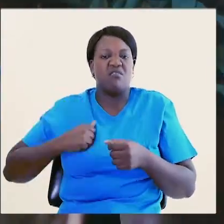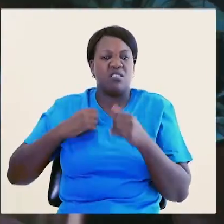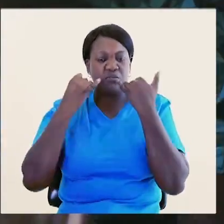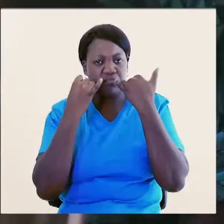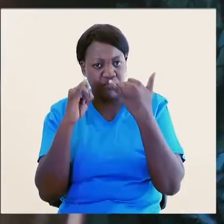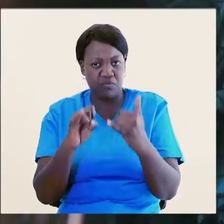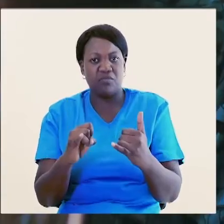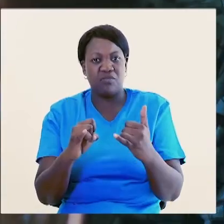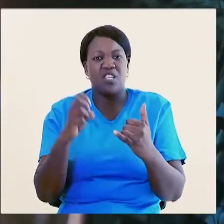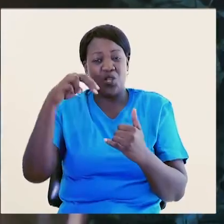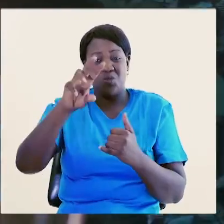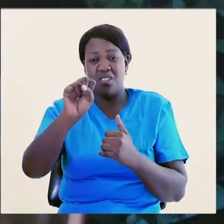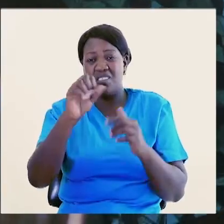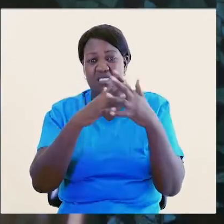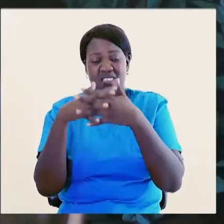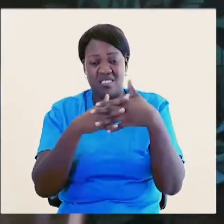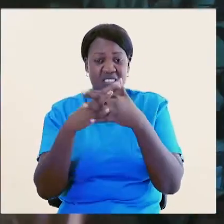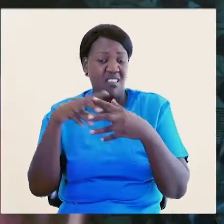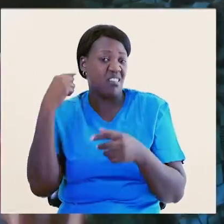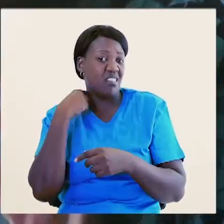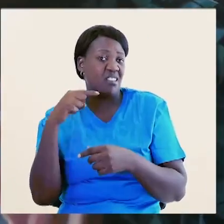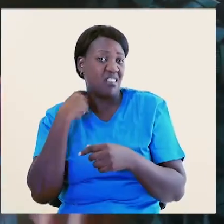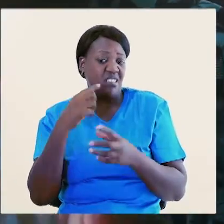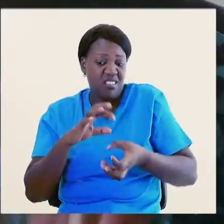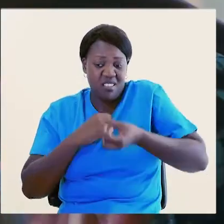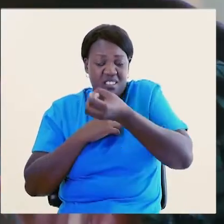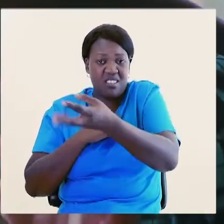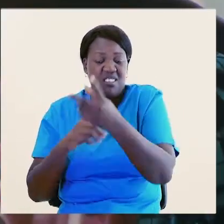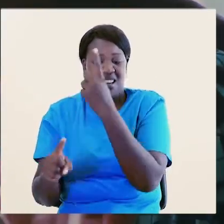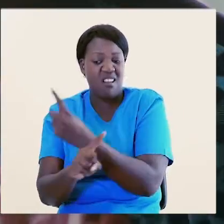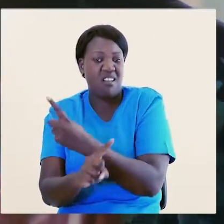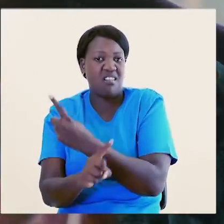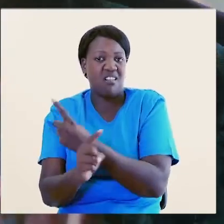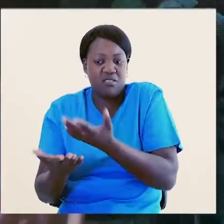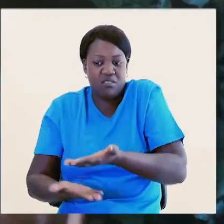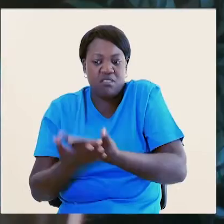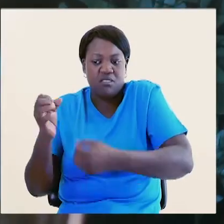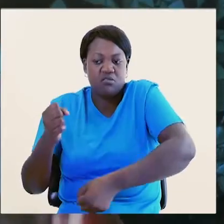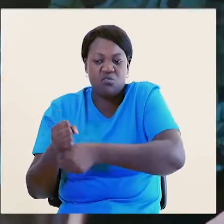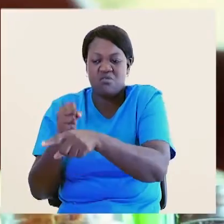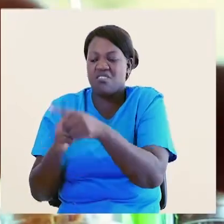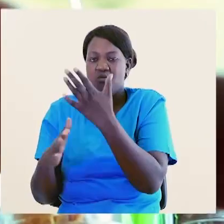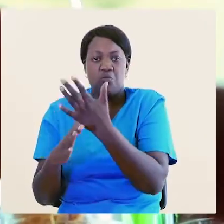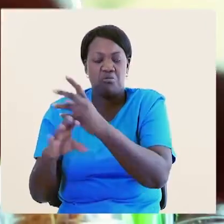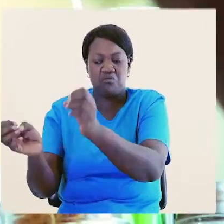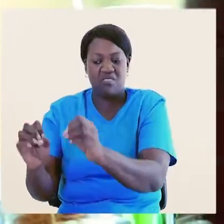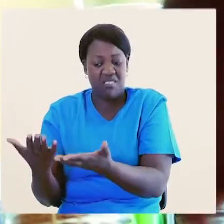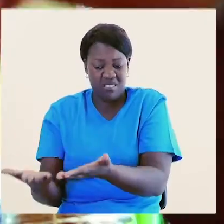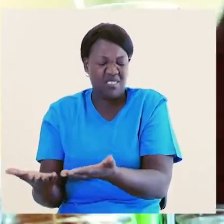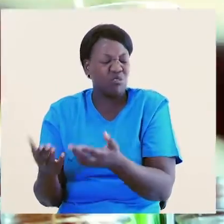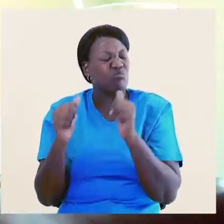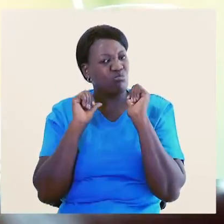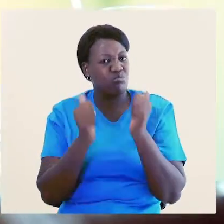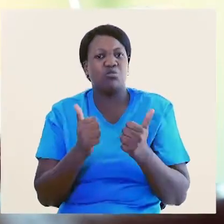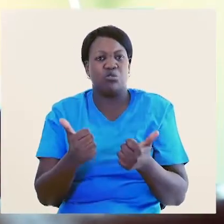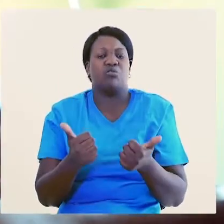that people in the USA and the UK get money from the government for being unemployed. What? Like, isn't that super cool? Yes,